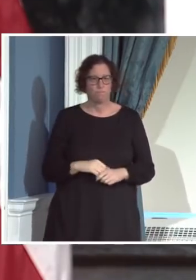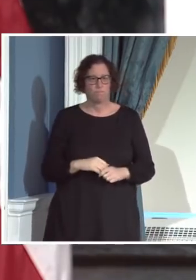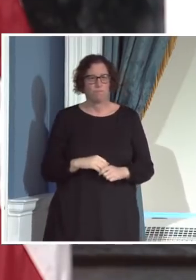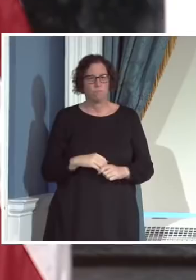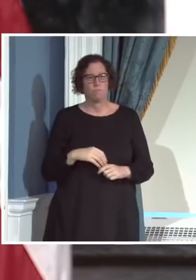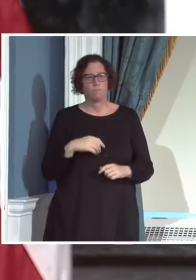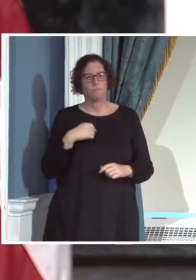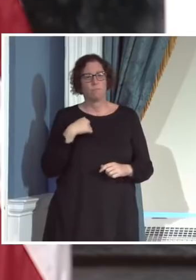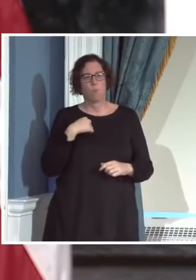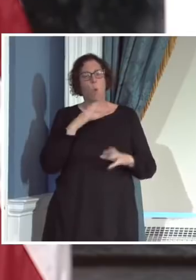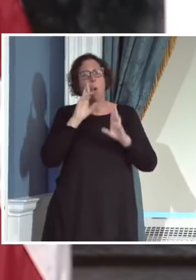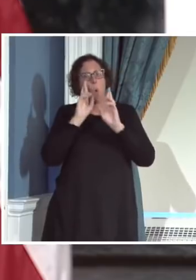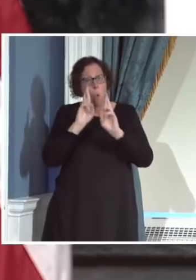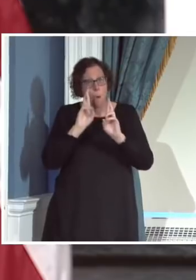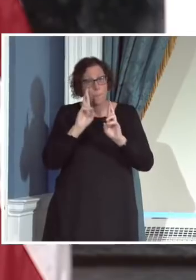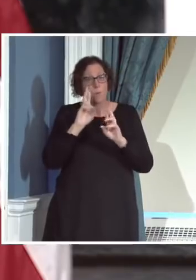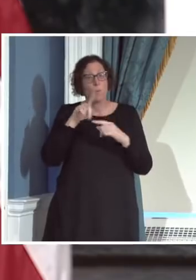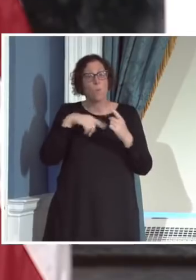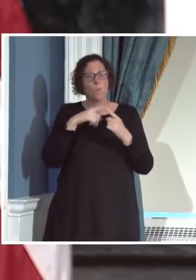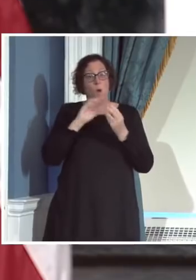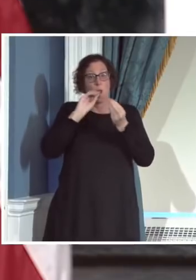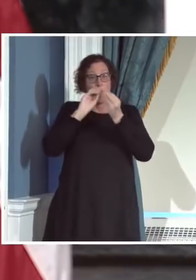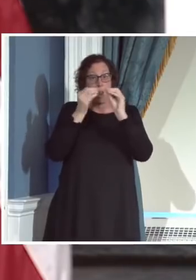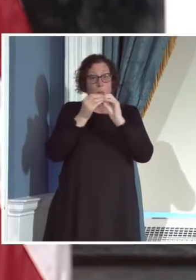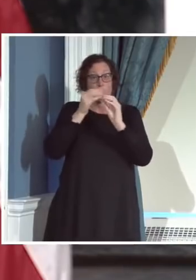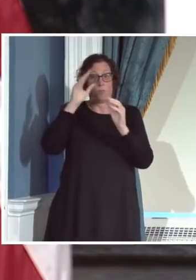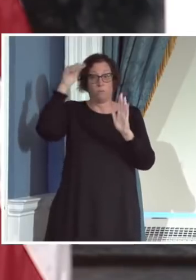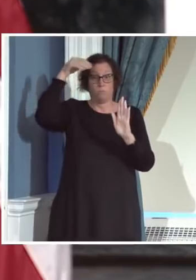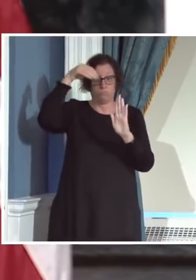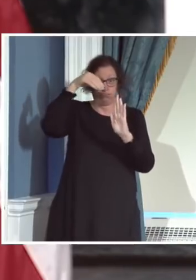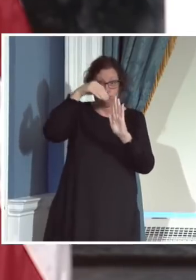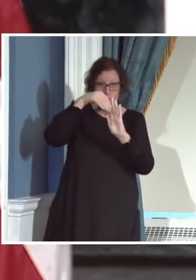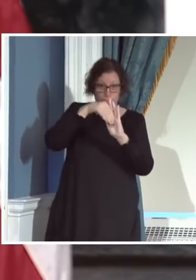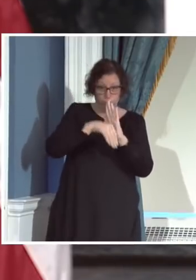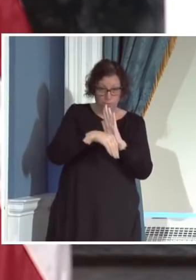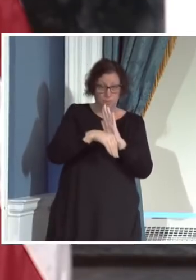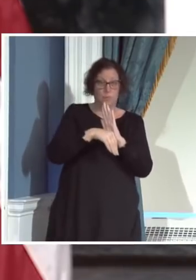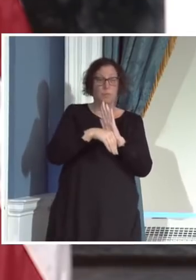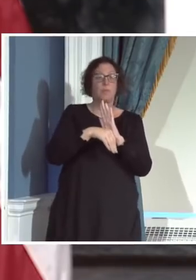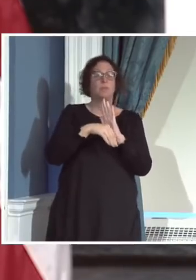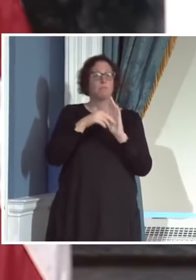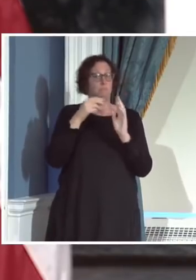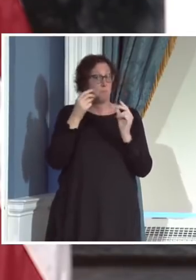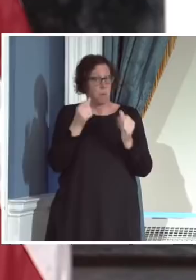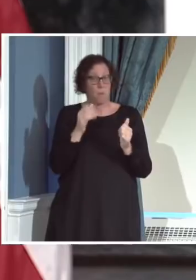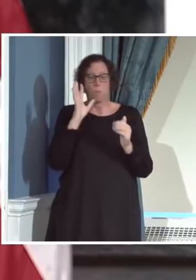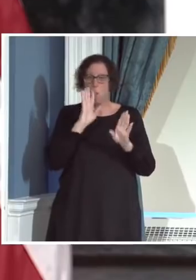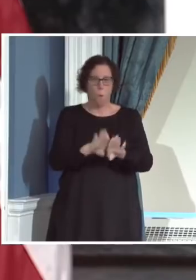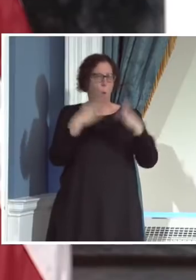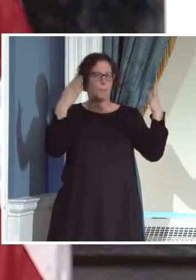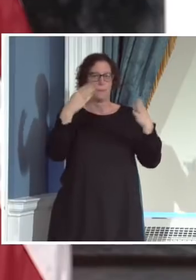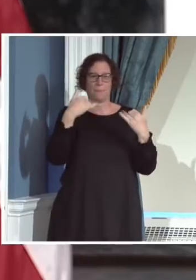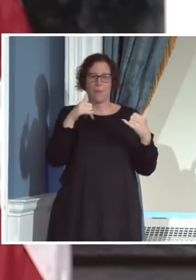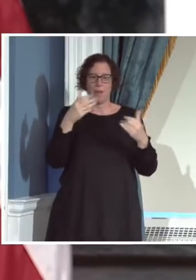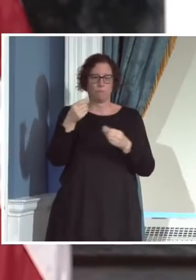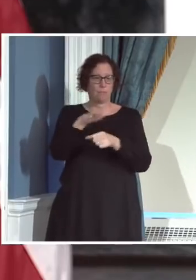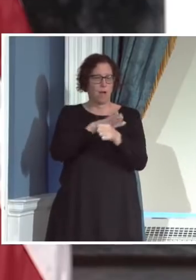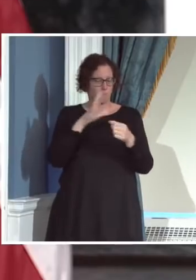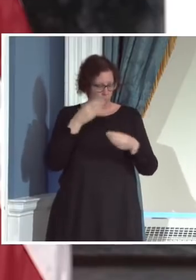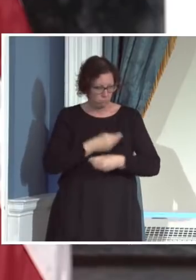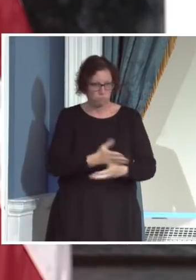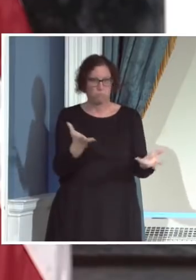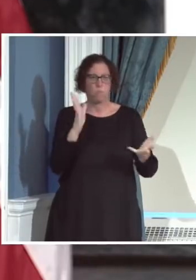to abate, that one of the very first things we can reopen is playgrounds. But that's obviously a ways in the